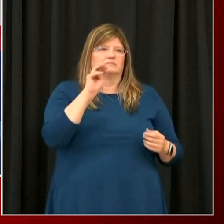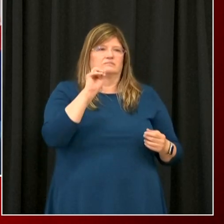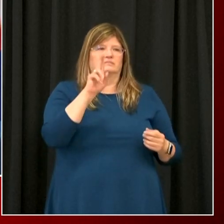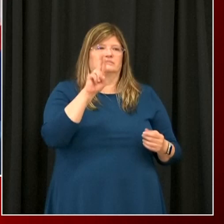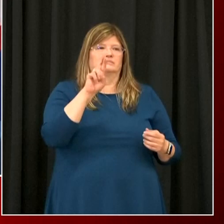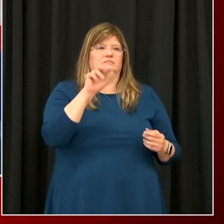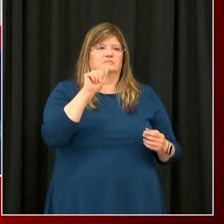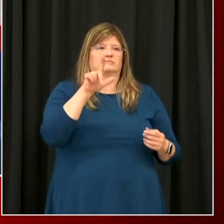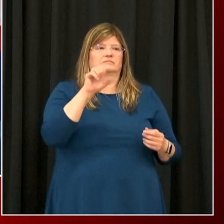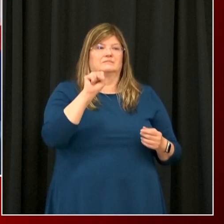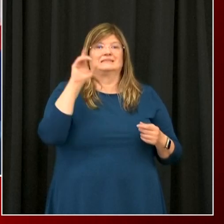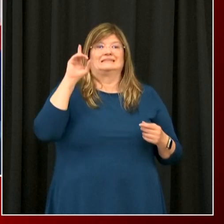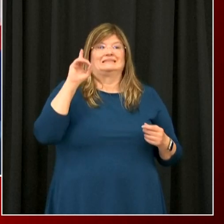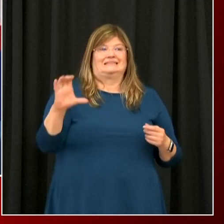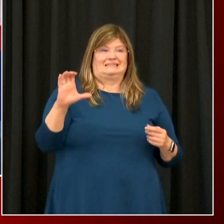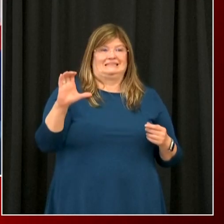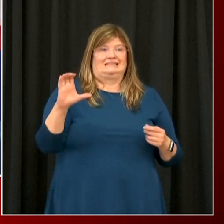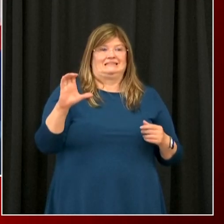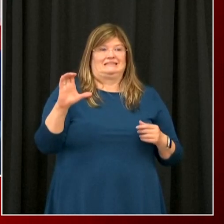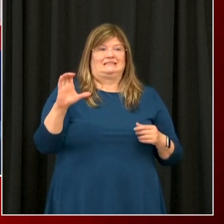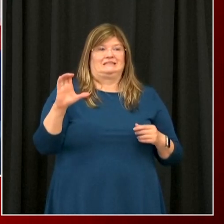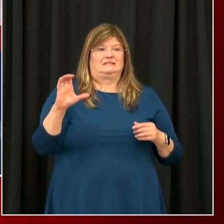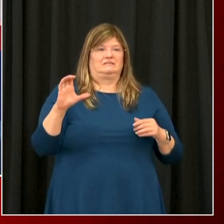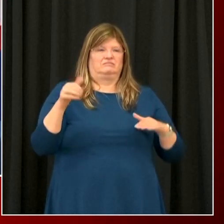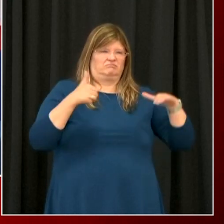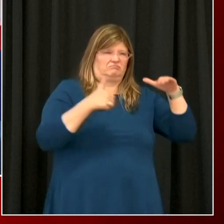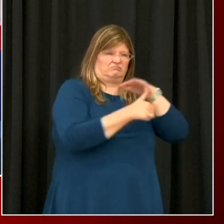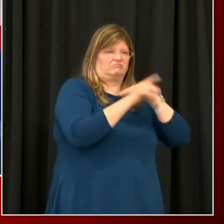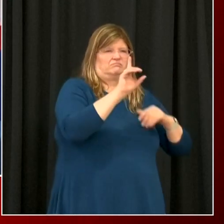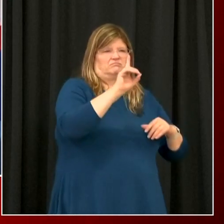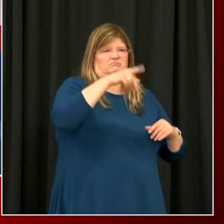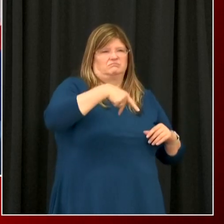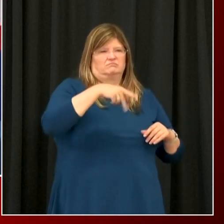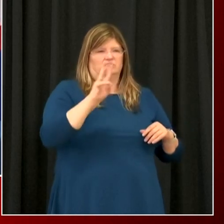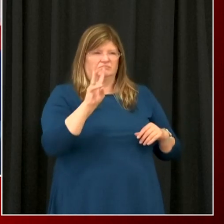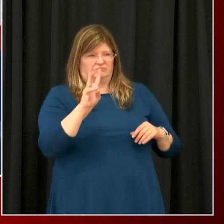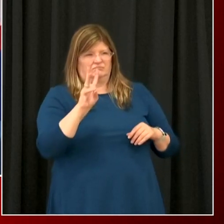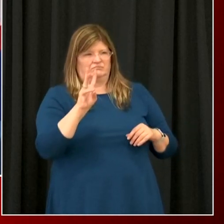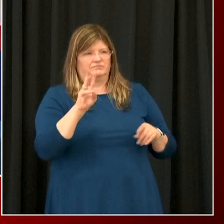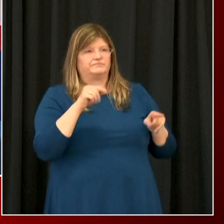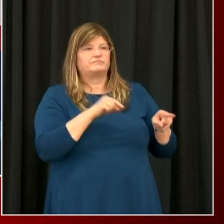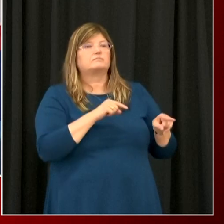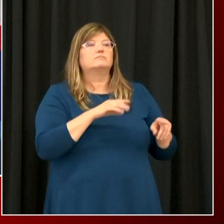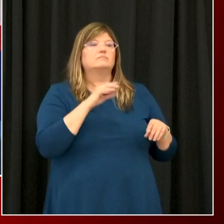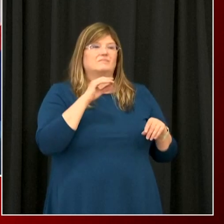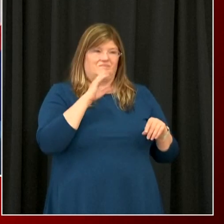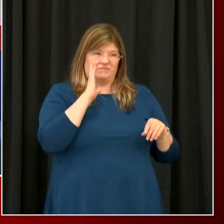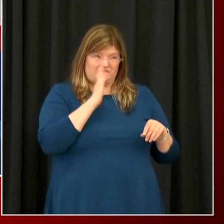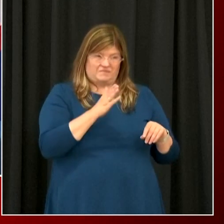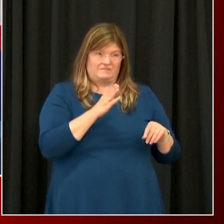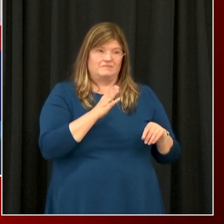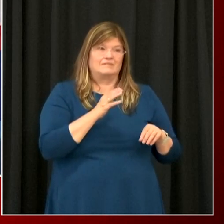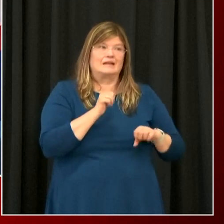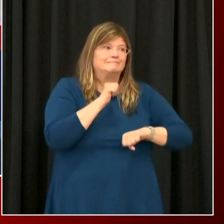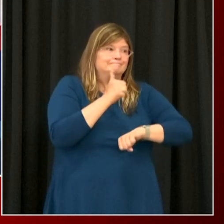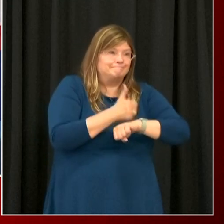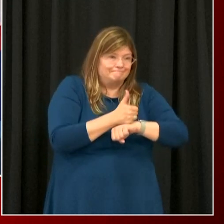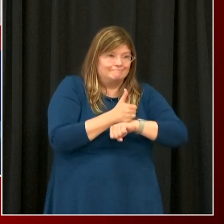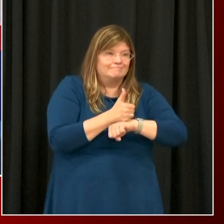Department of Public Works by Director Geldhart, who really implemented implemented a